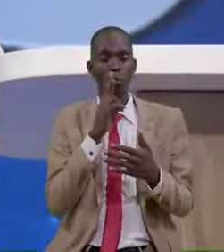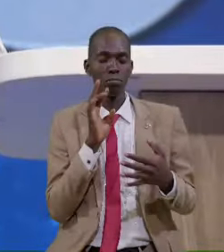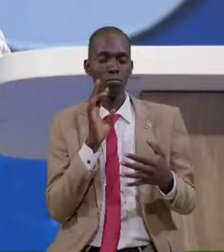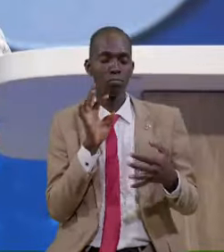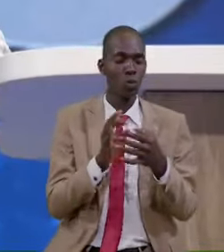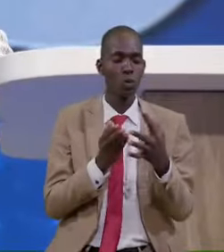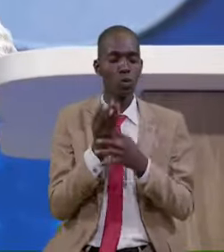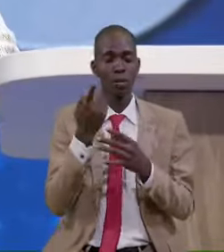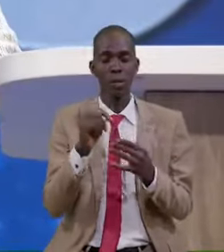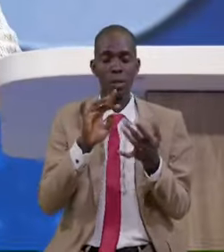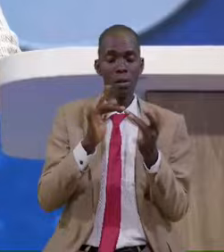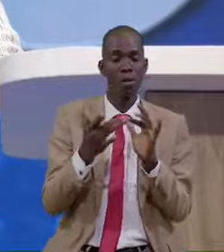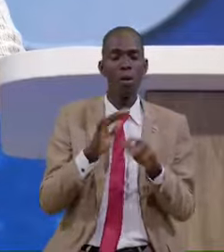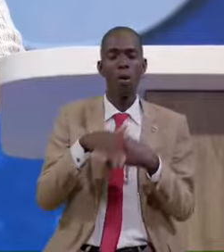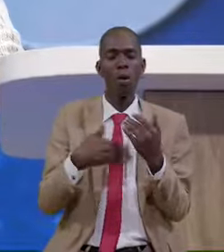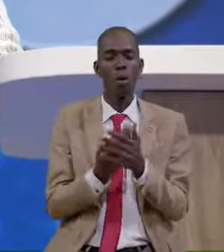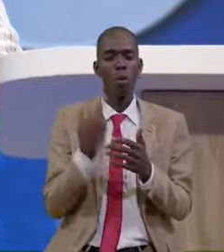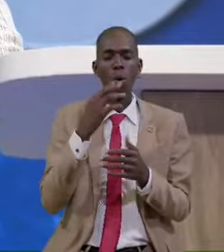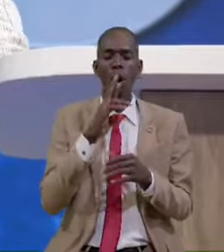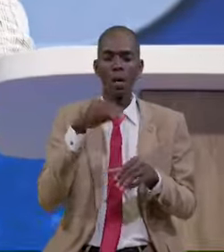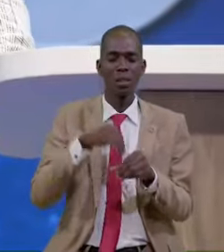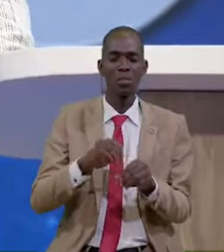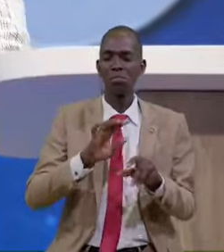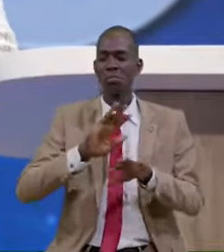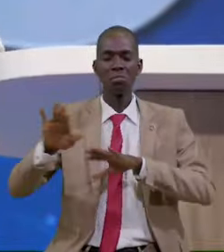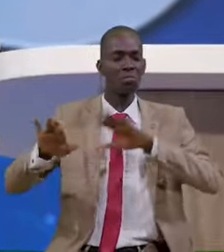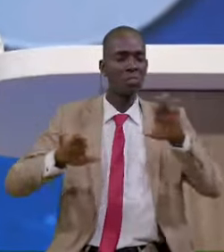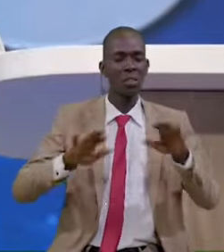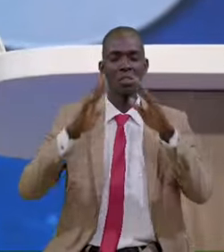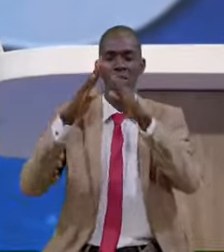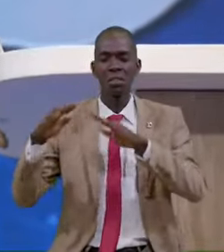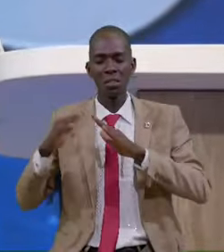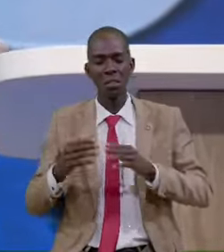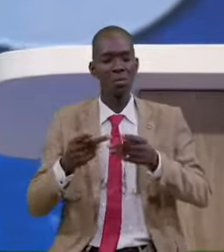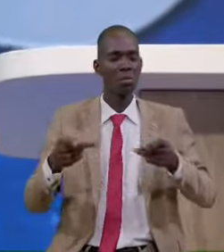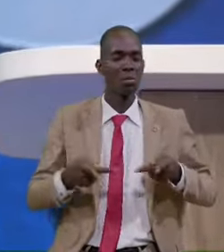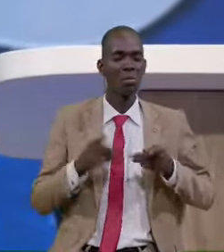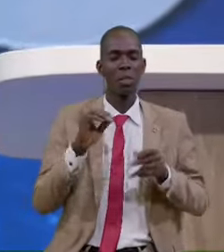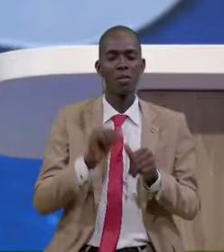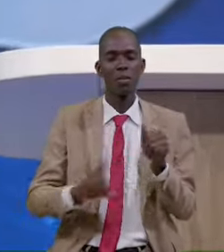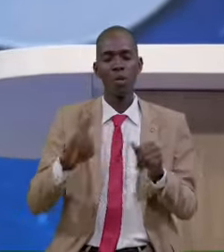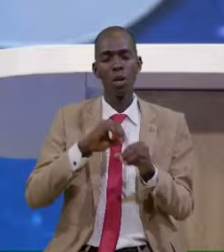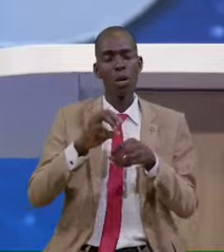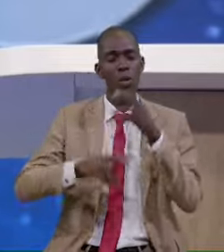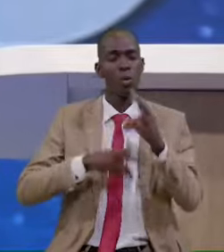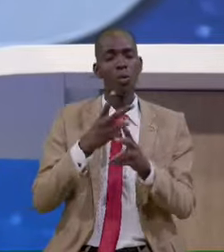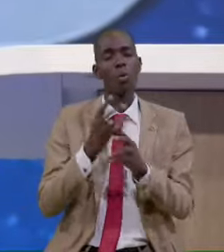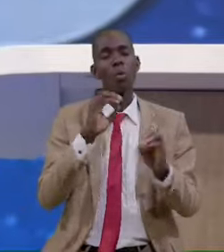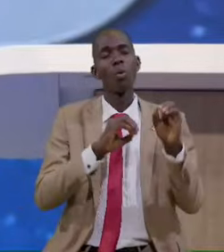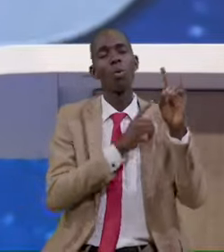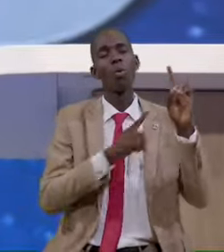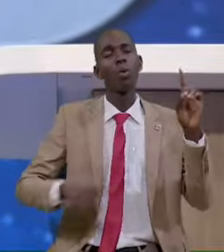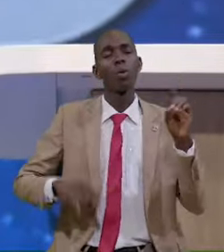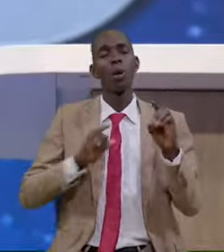online, and those who are in different cities and different congregations all over the world, oh Lord, I pray, open